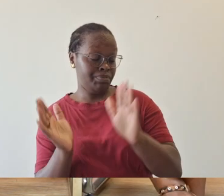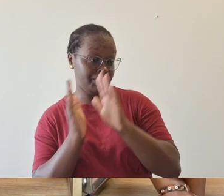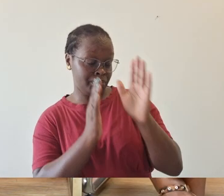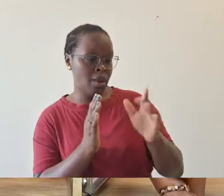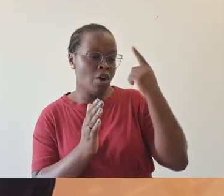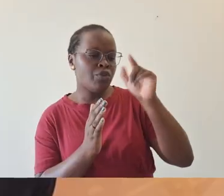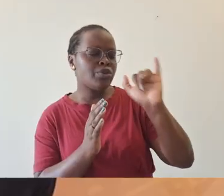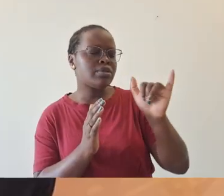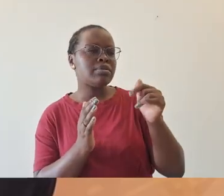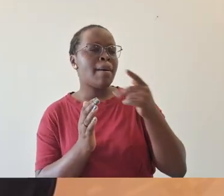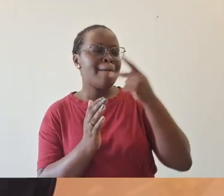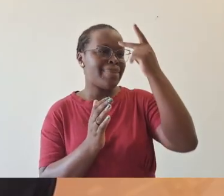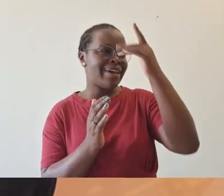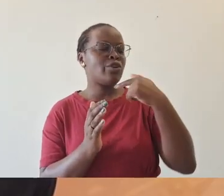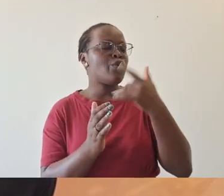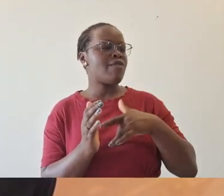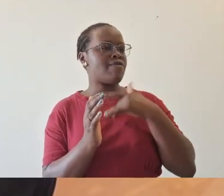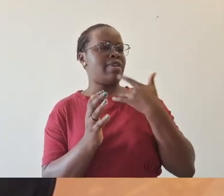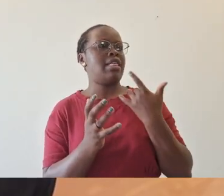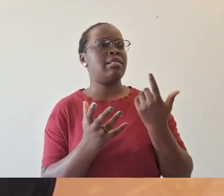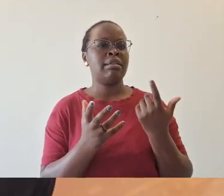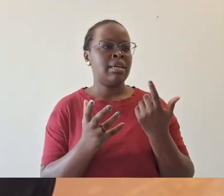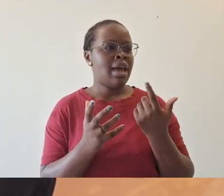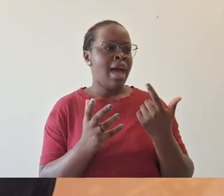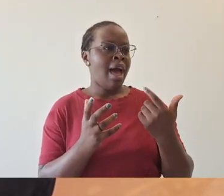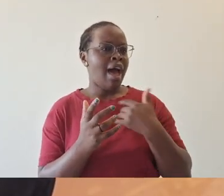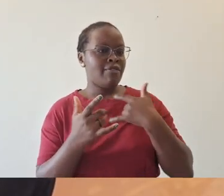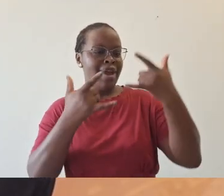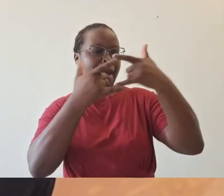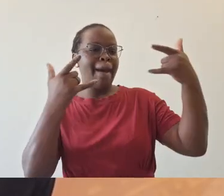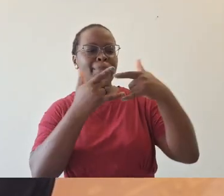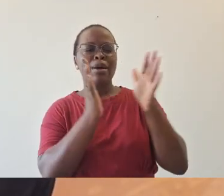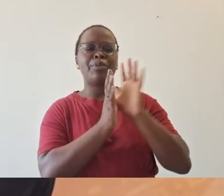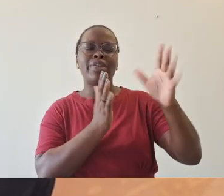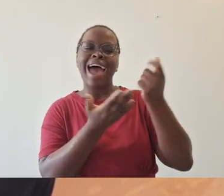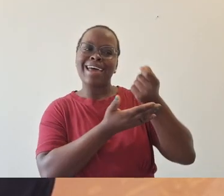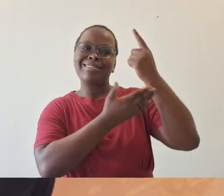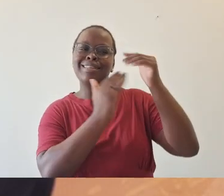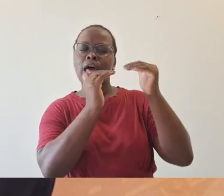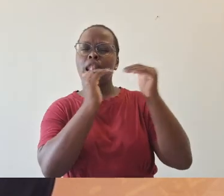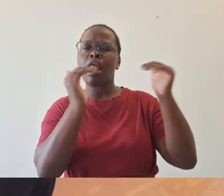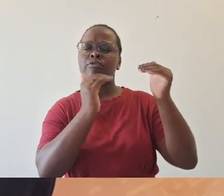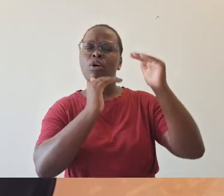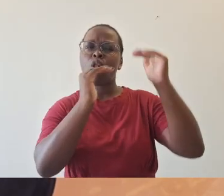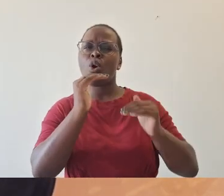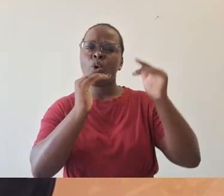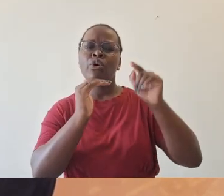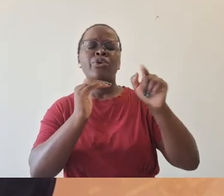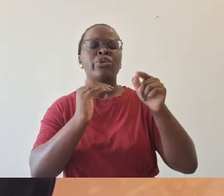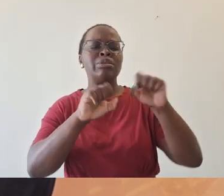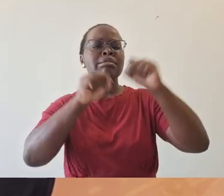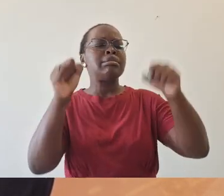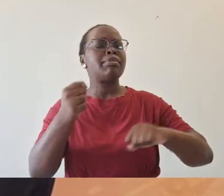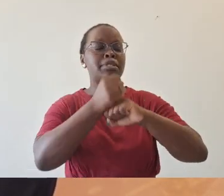literacy challenges, livelihood, as well as language barriers. So what did you learn about designing engagement approaches that are realistic to these